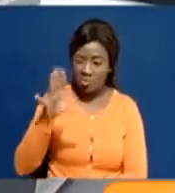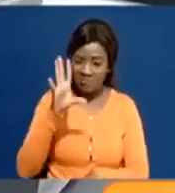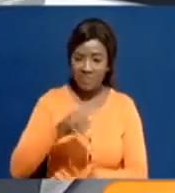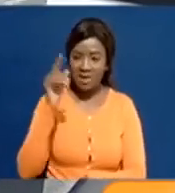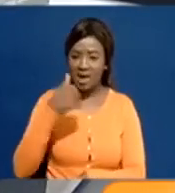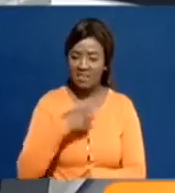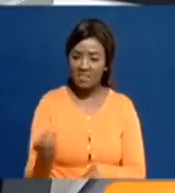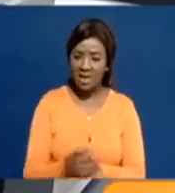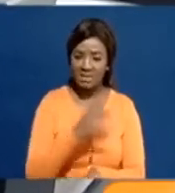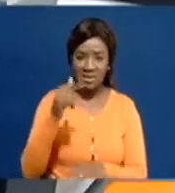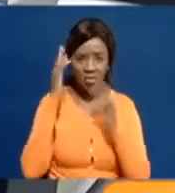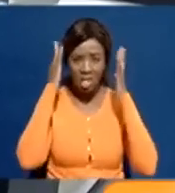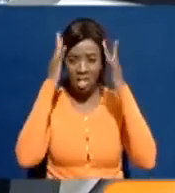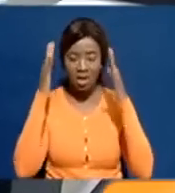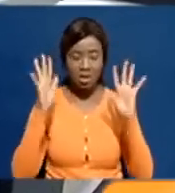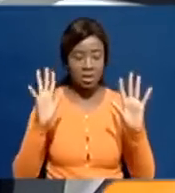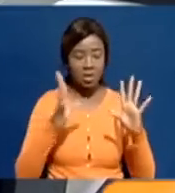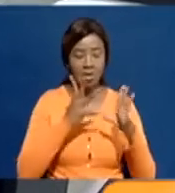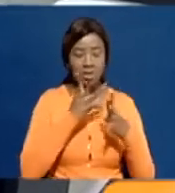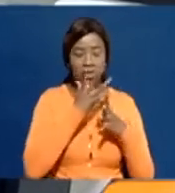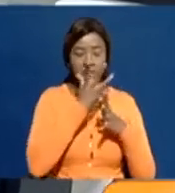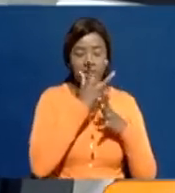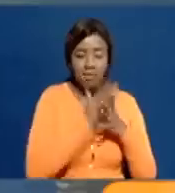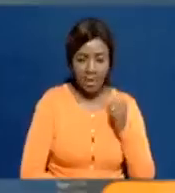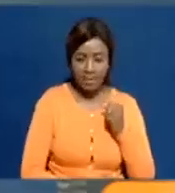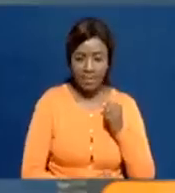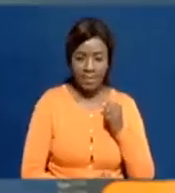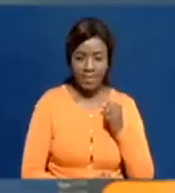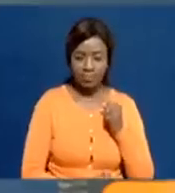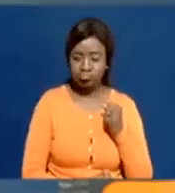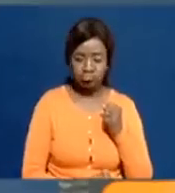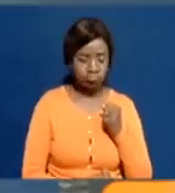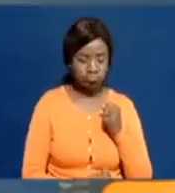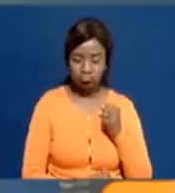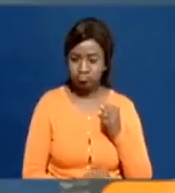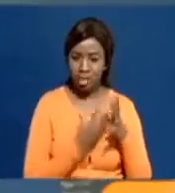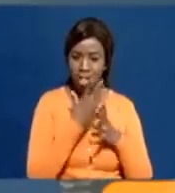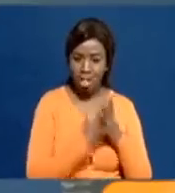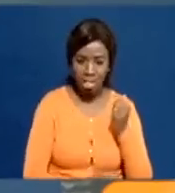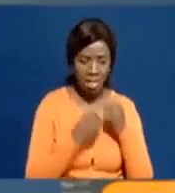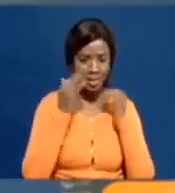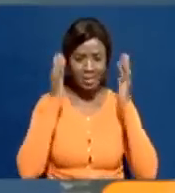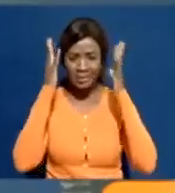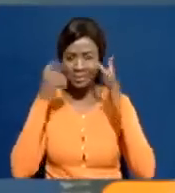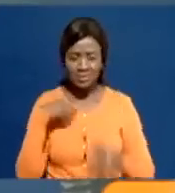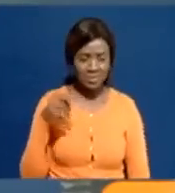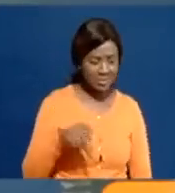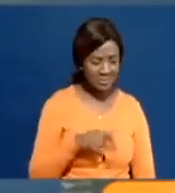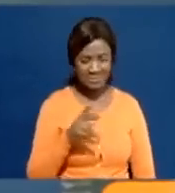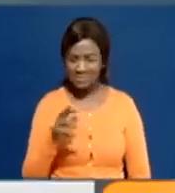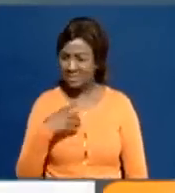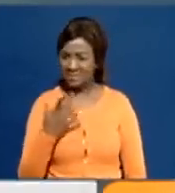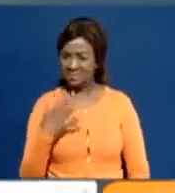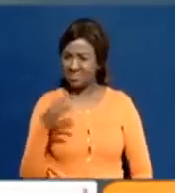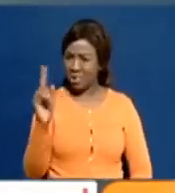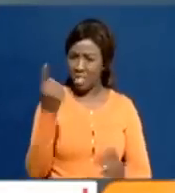your mind at that time? Devastation. Devastation. Your life stops. Okay. You go out walking, you wonder how come people are